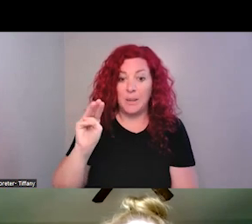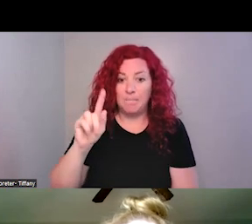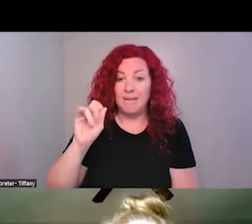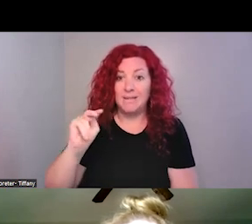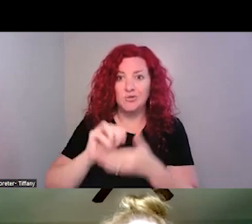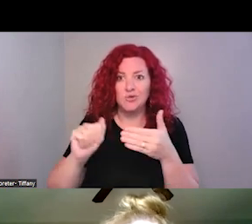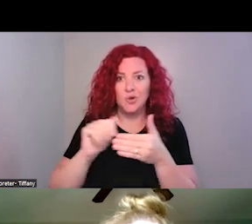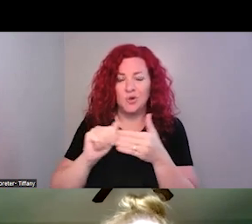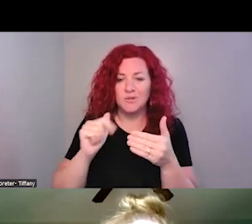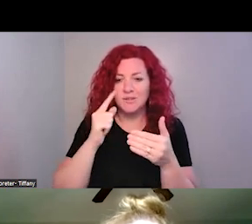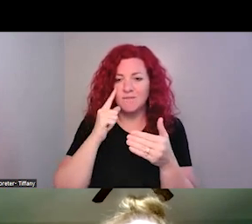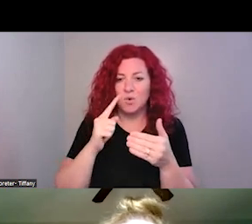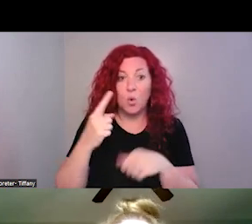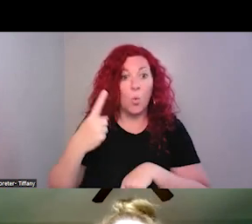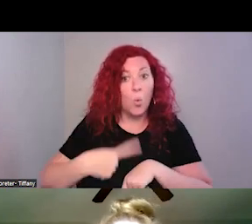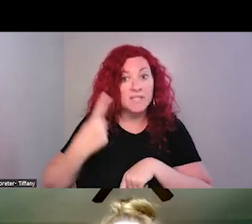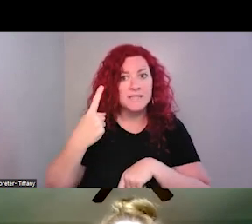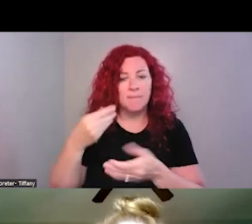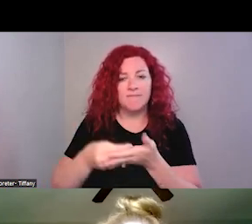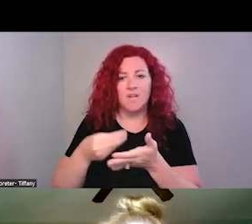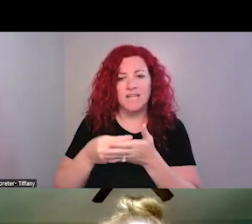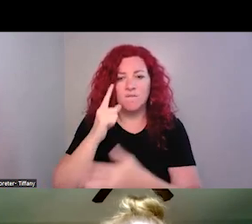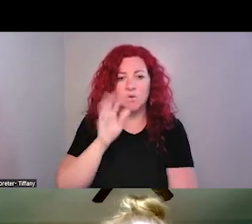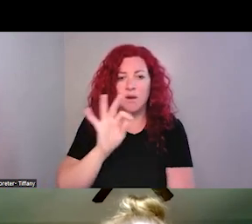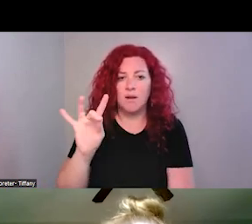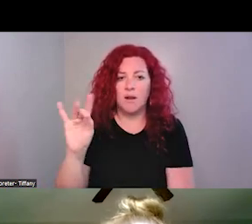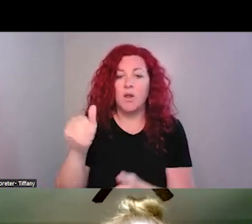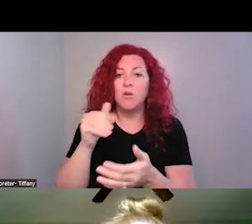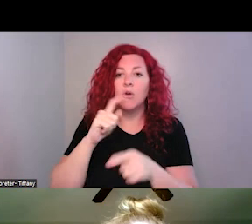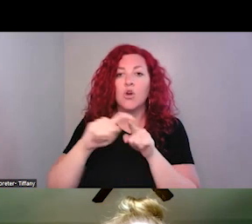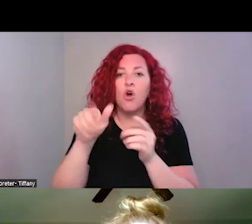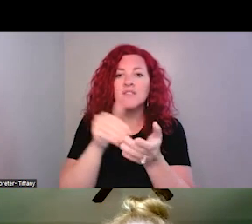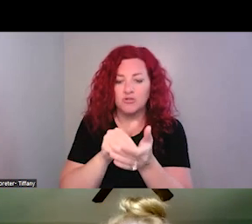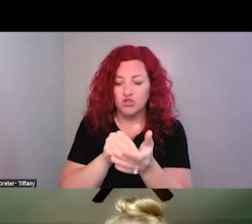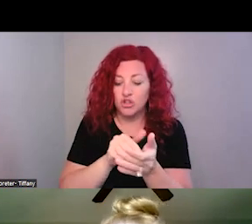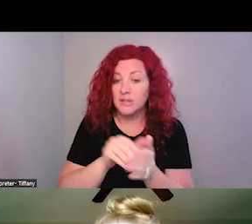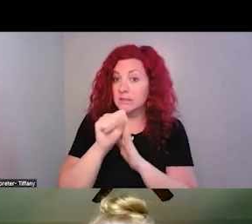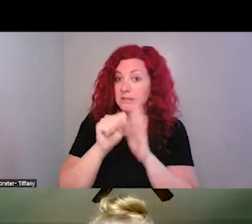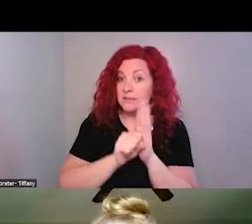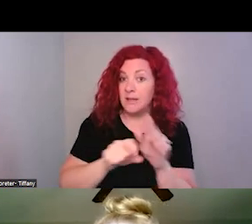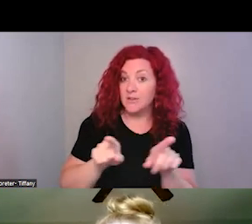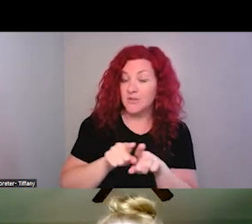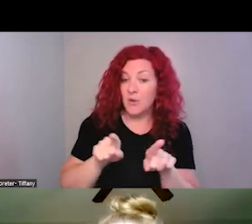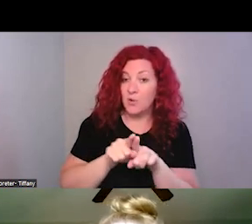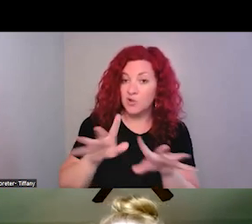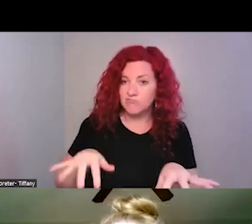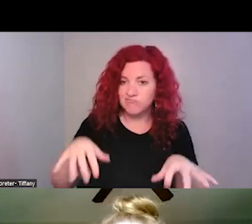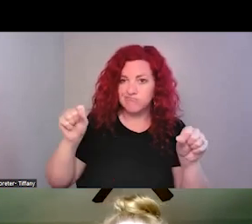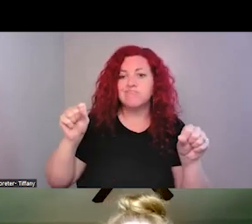for in one-time funding for 988 call centers. The state is also taking up the